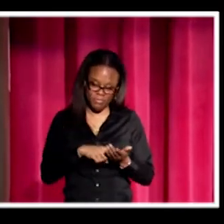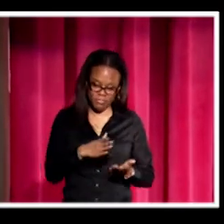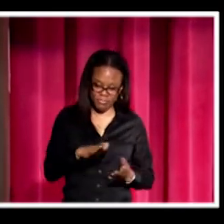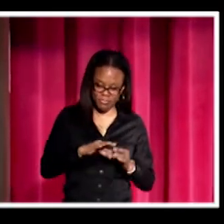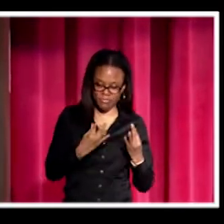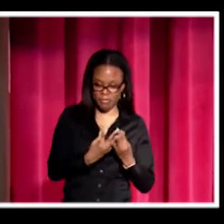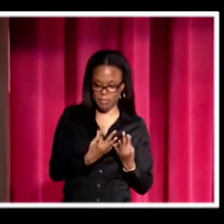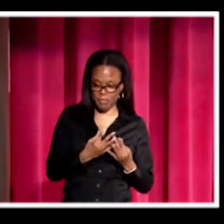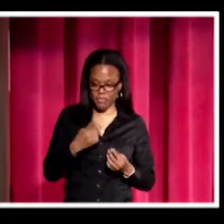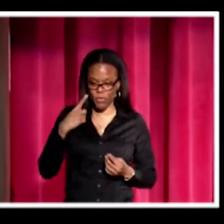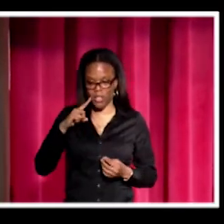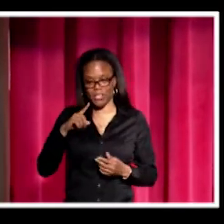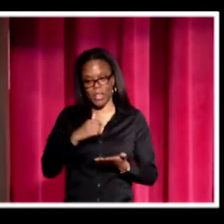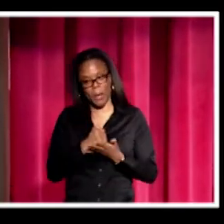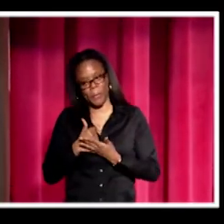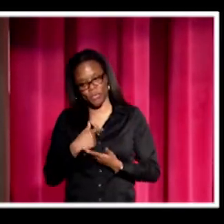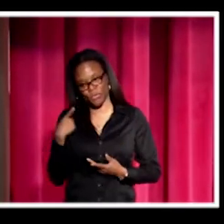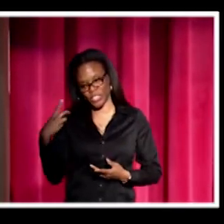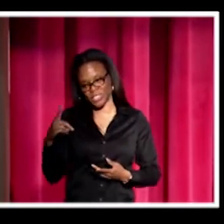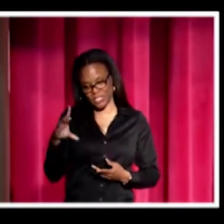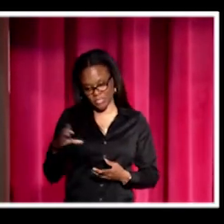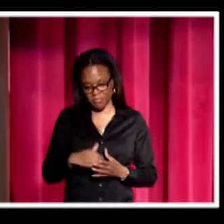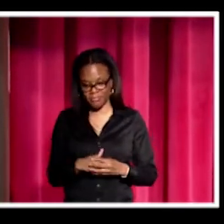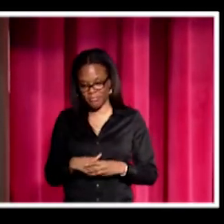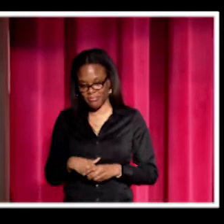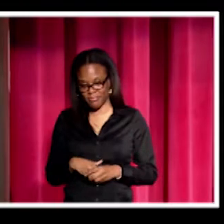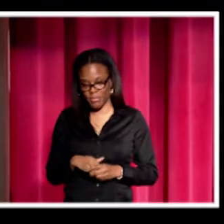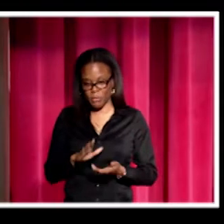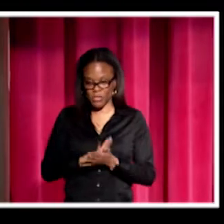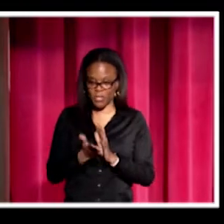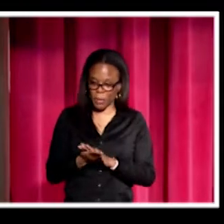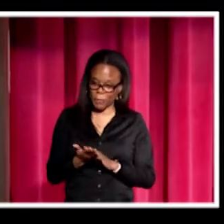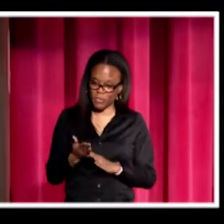family for helping Washington, D.C. become